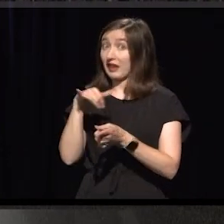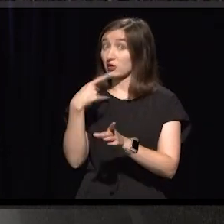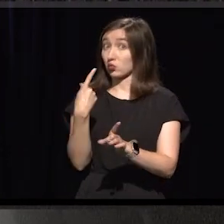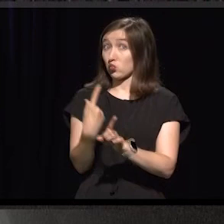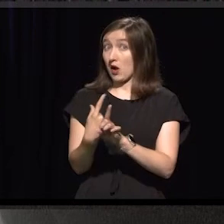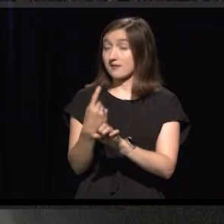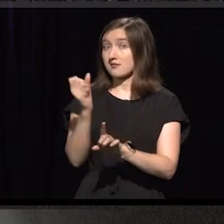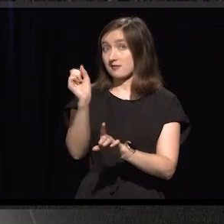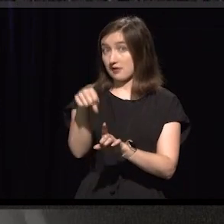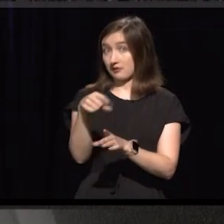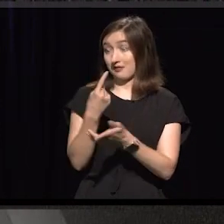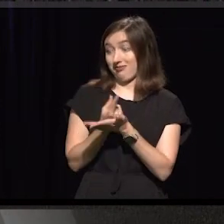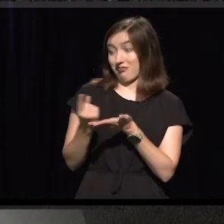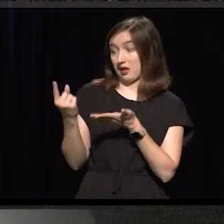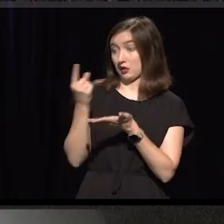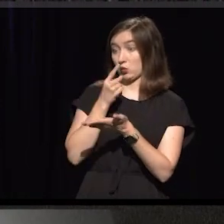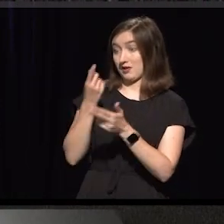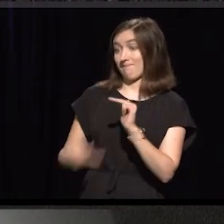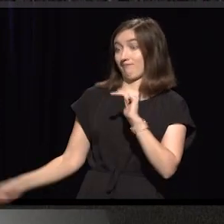week, correct.